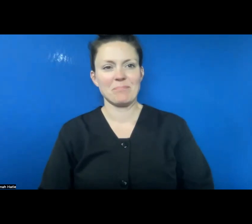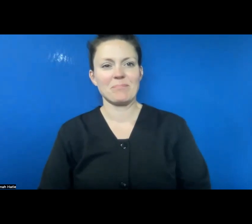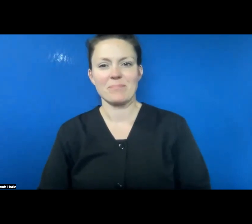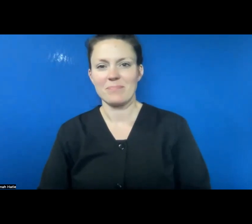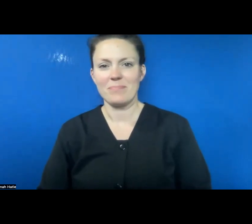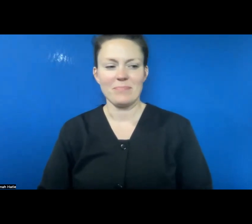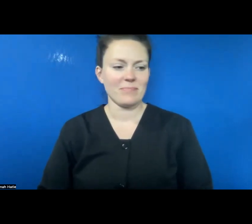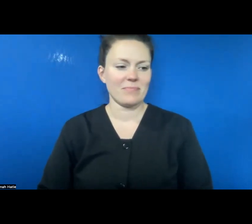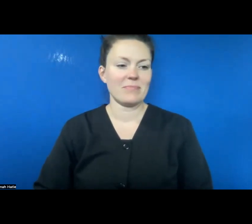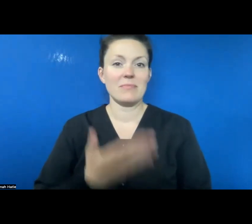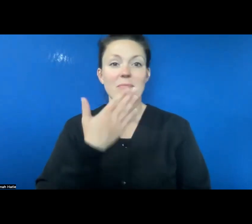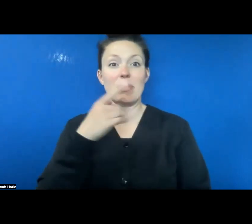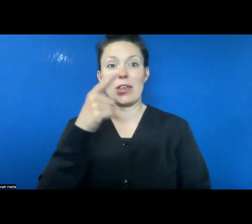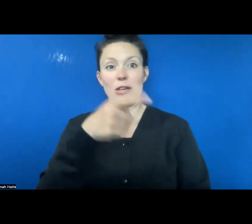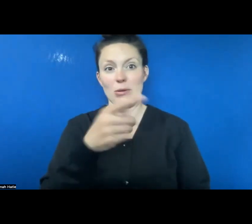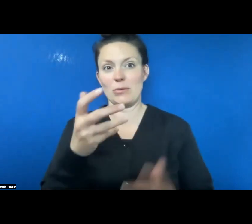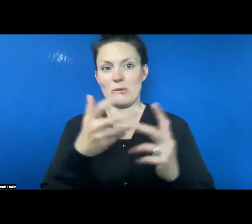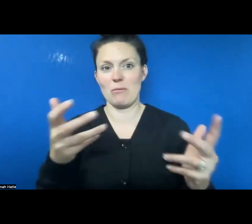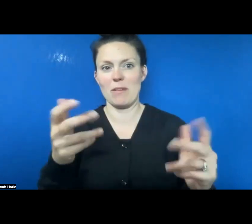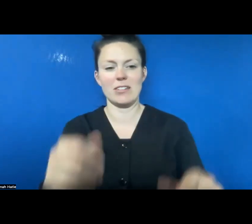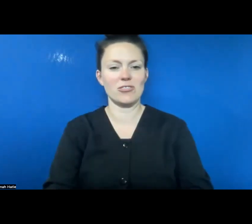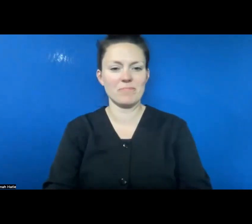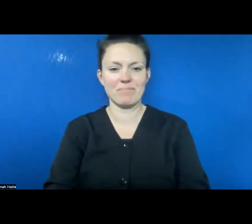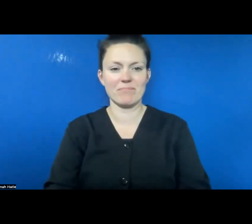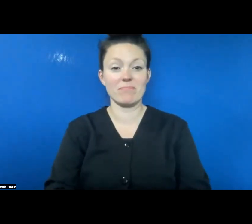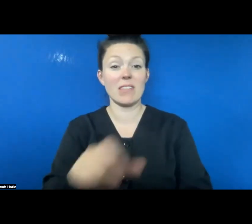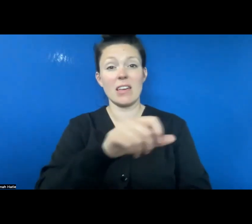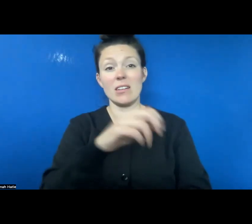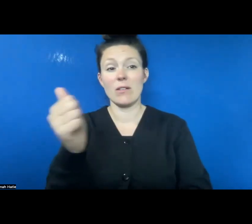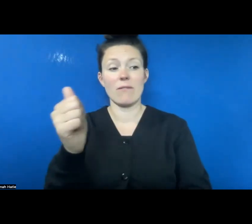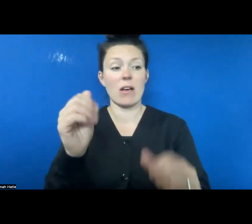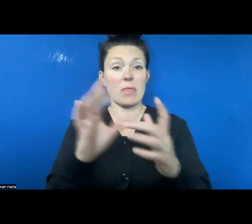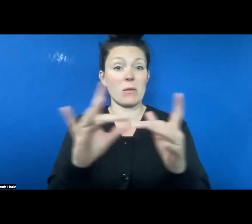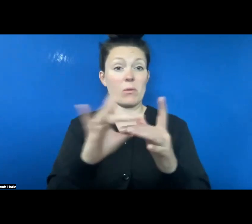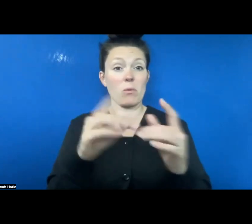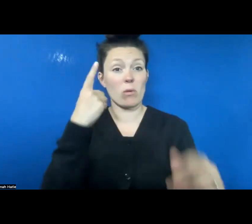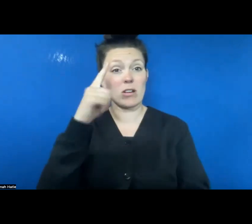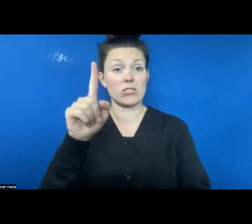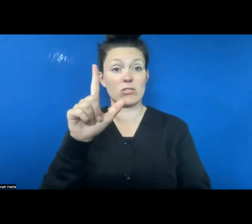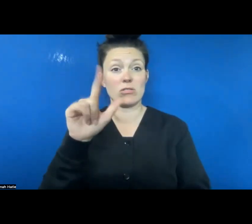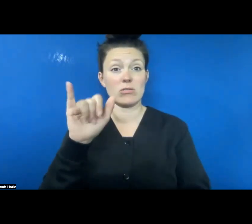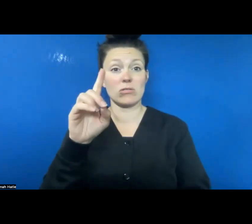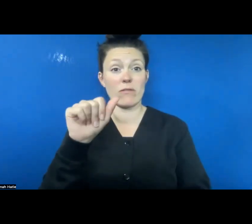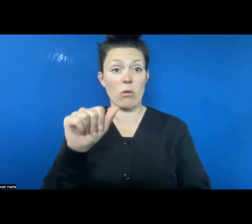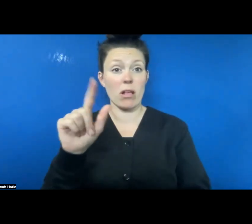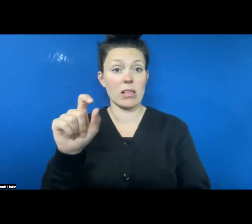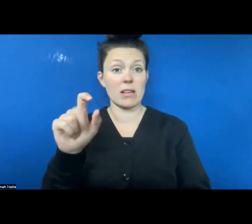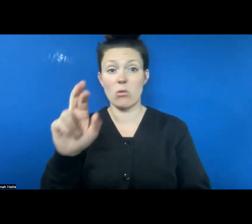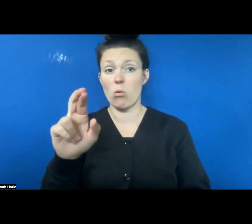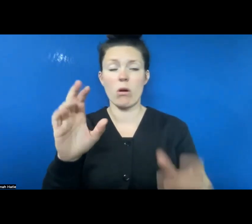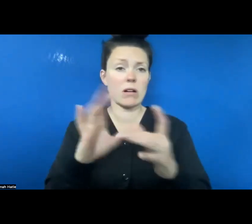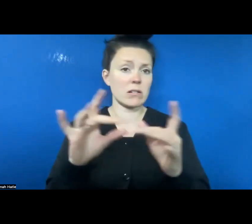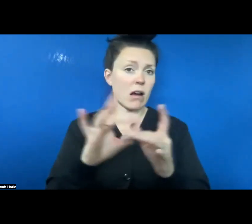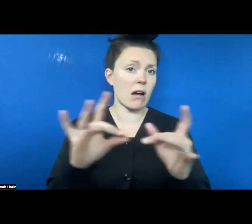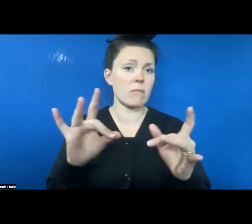Thank you so much. Does anybody have any questions for Linda or comments or stories